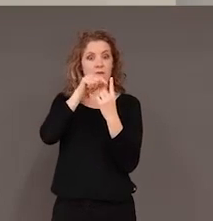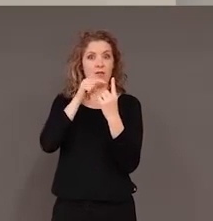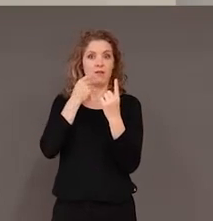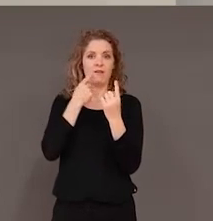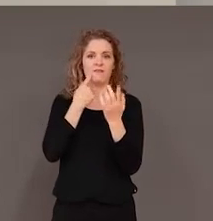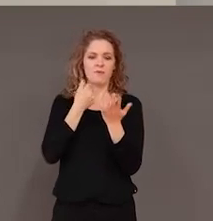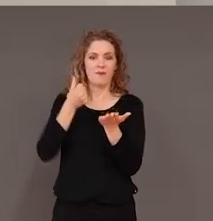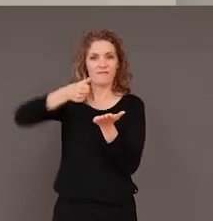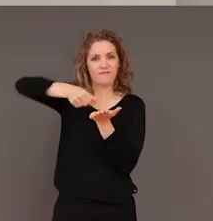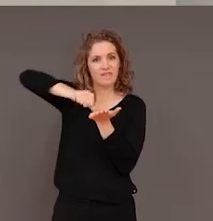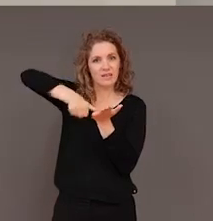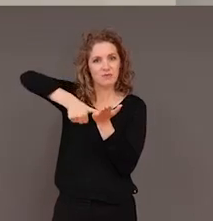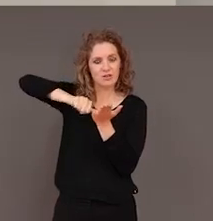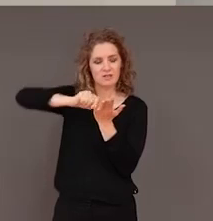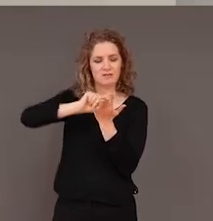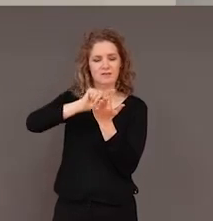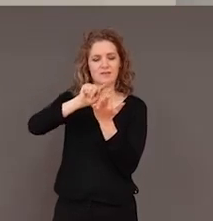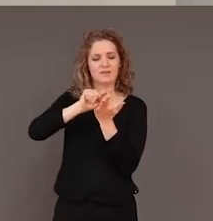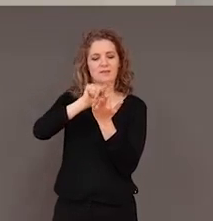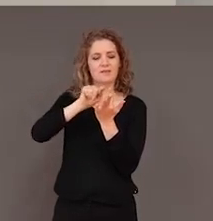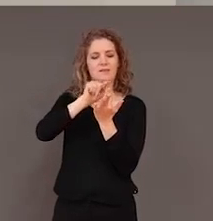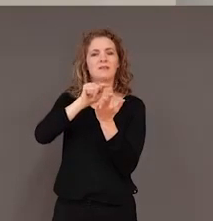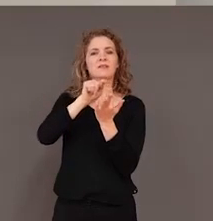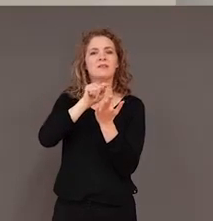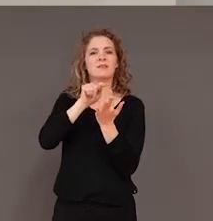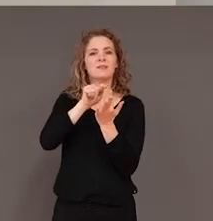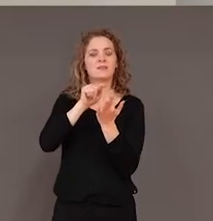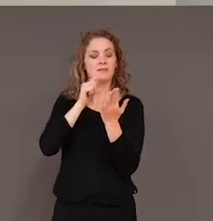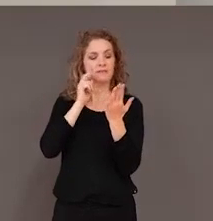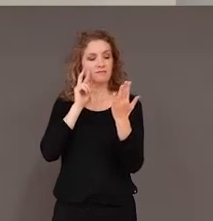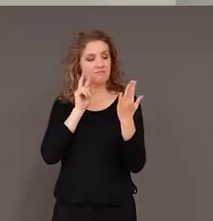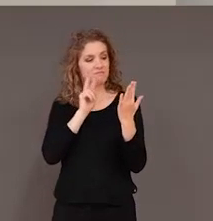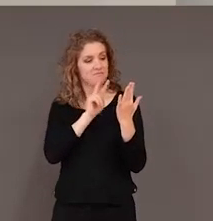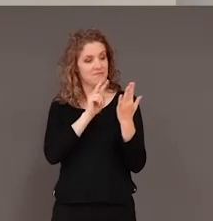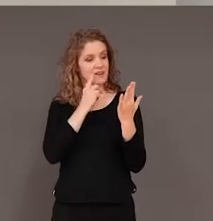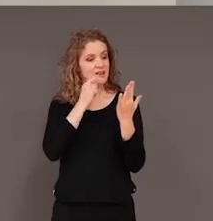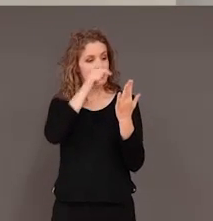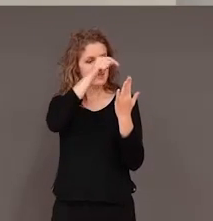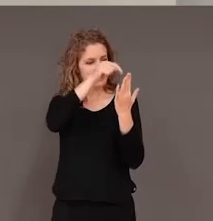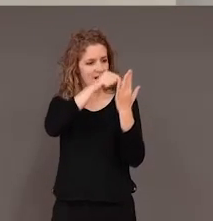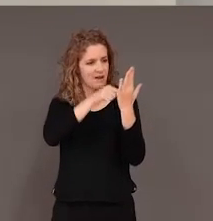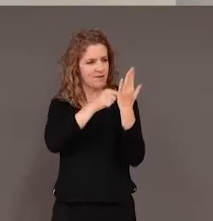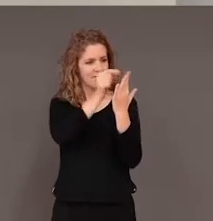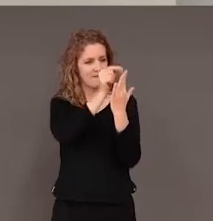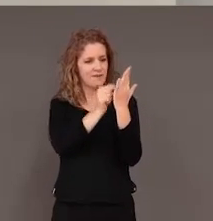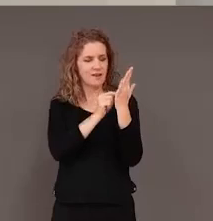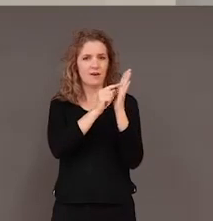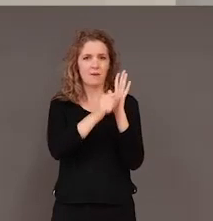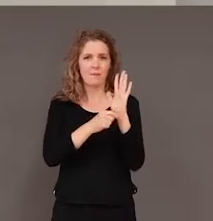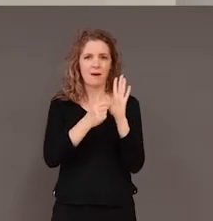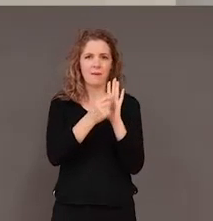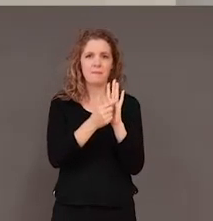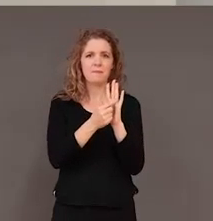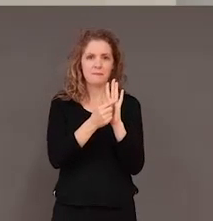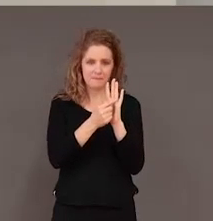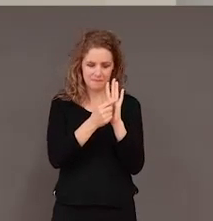pattern that we expect to see in a fingerprint. And notice that spiral pattern doesn't just stop at your fingertip, but extends all the way down your finger to